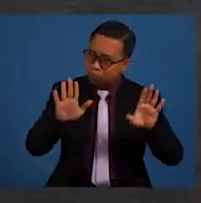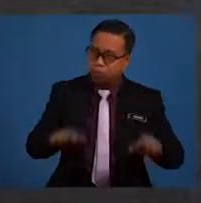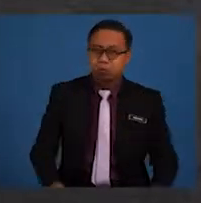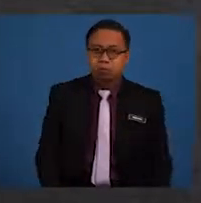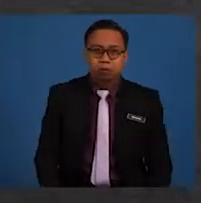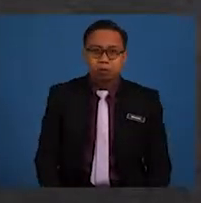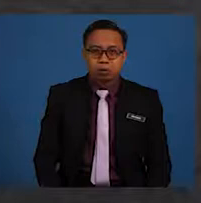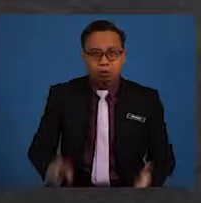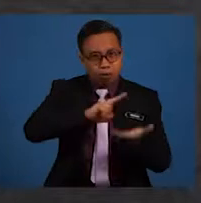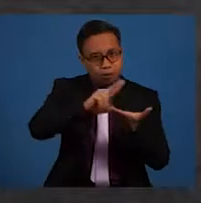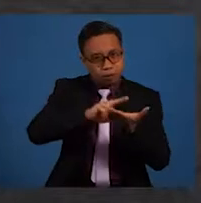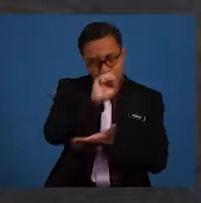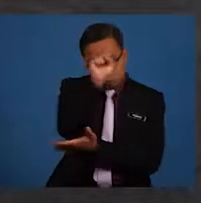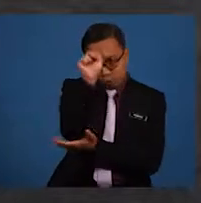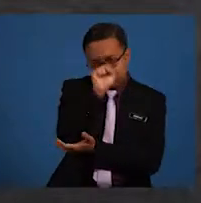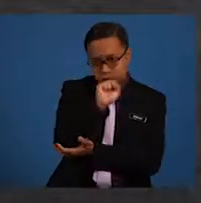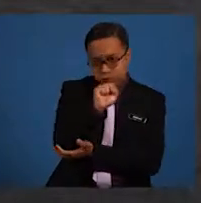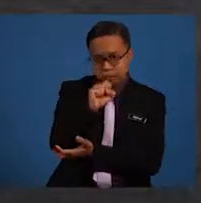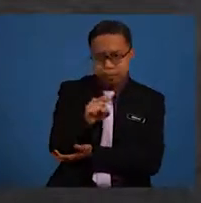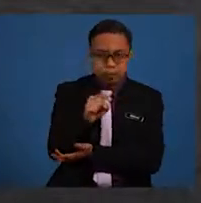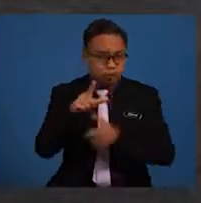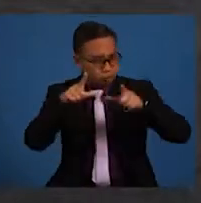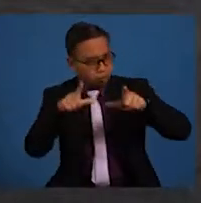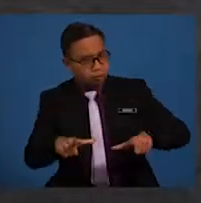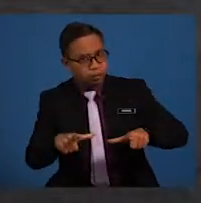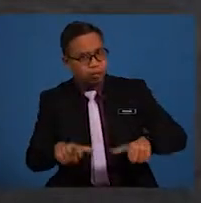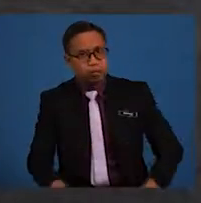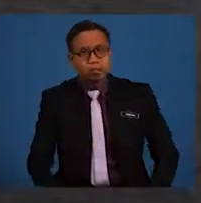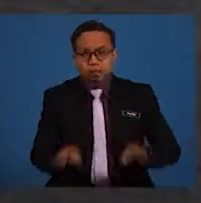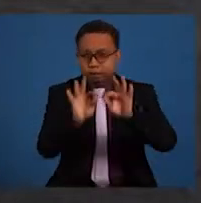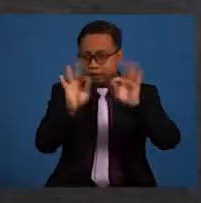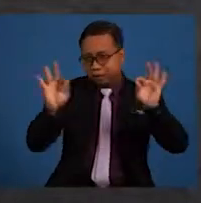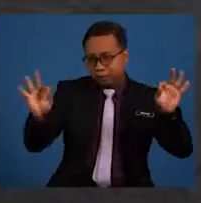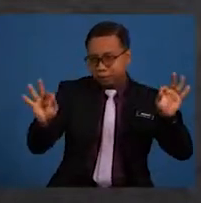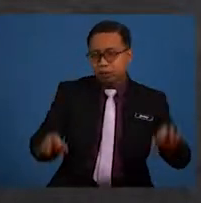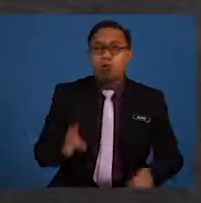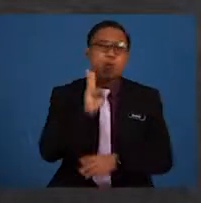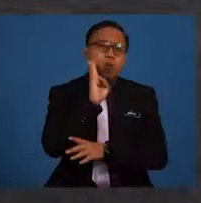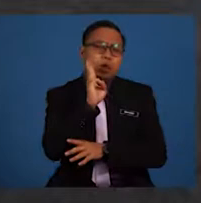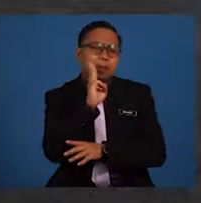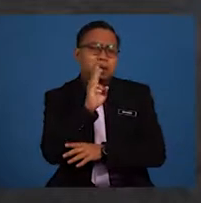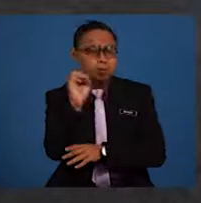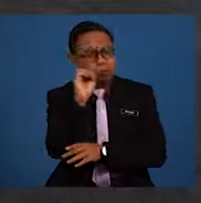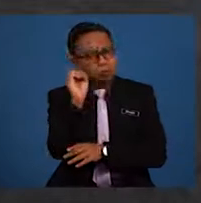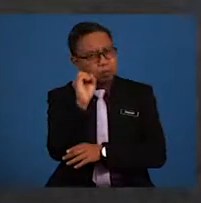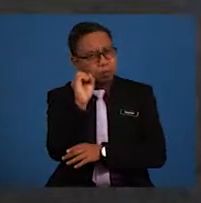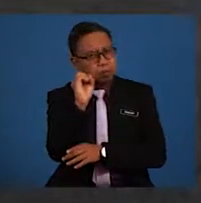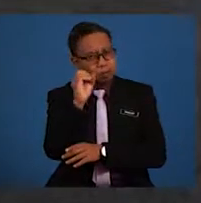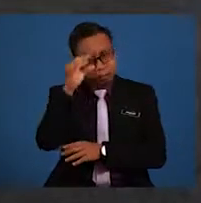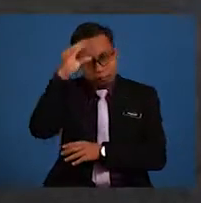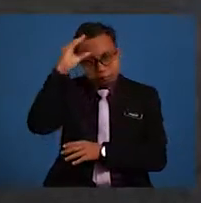With the question mark added, the statement, woman without a man is